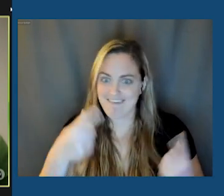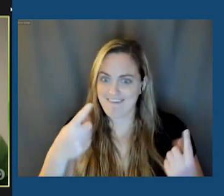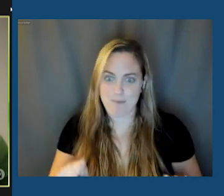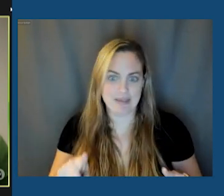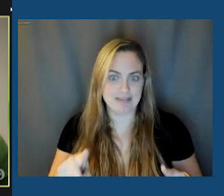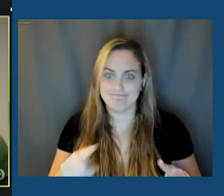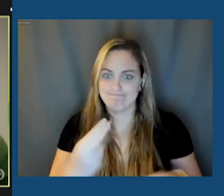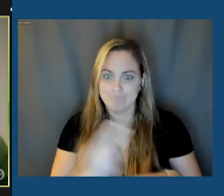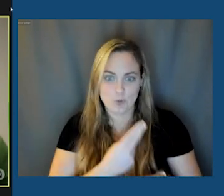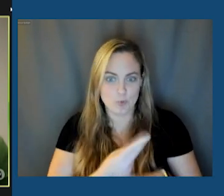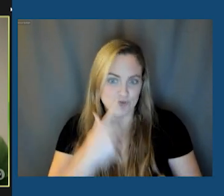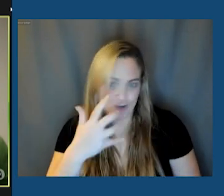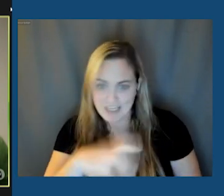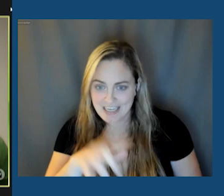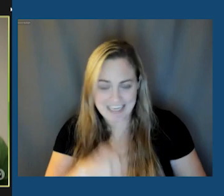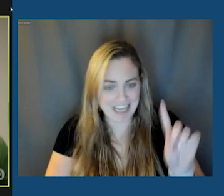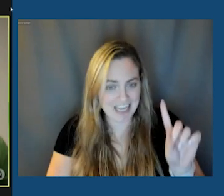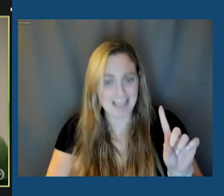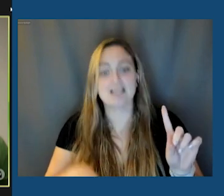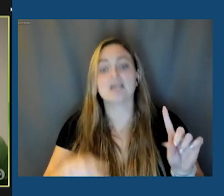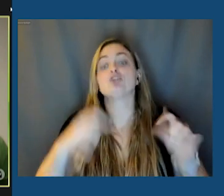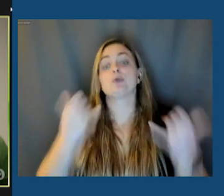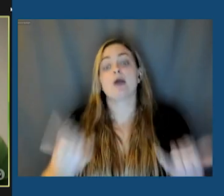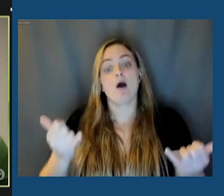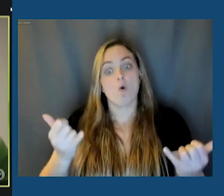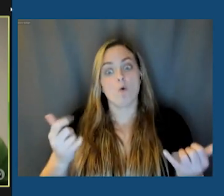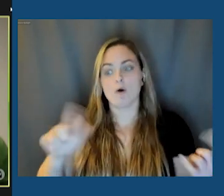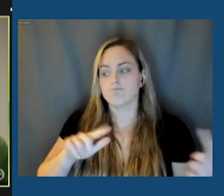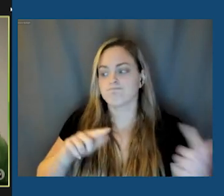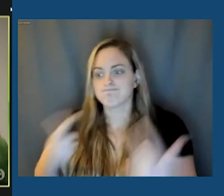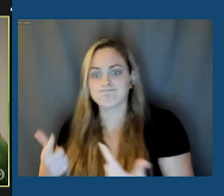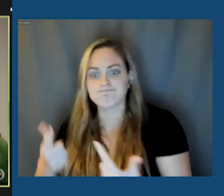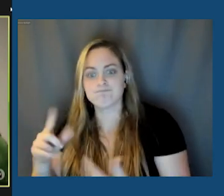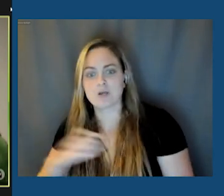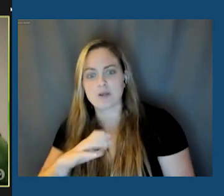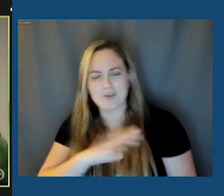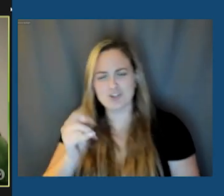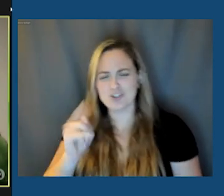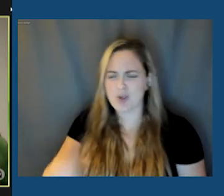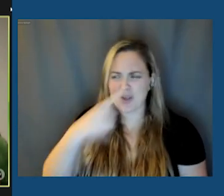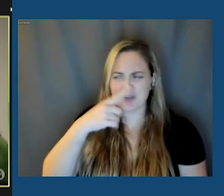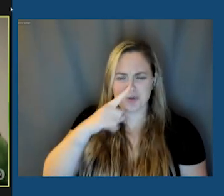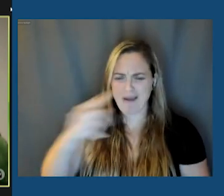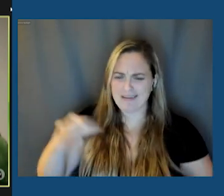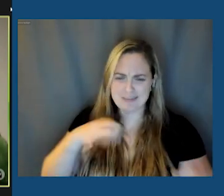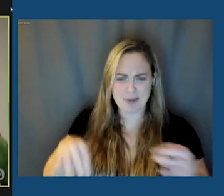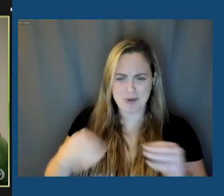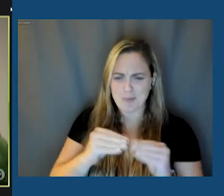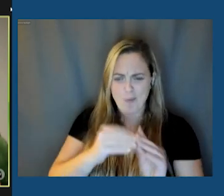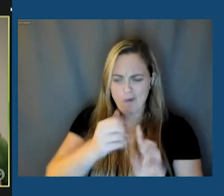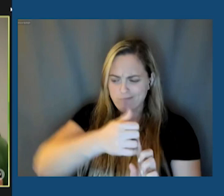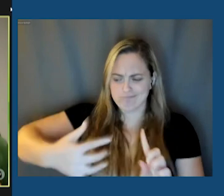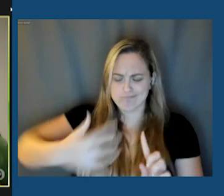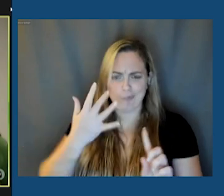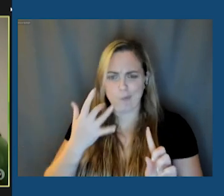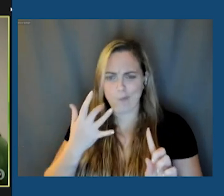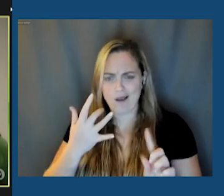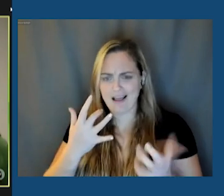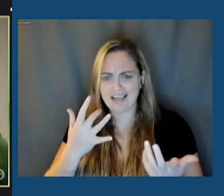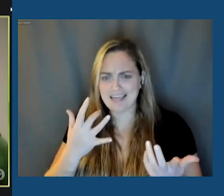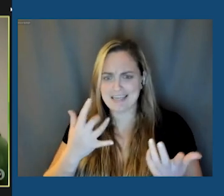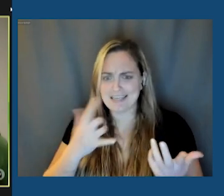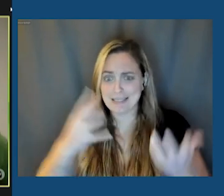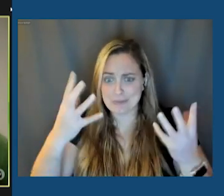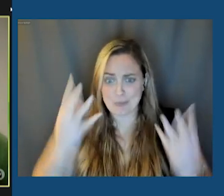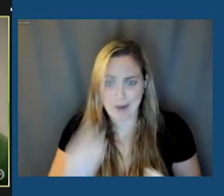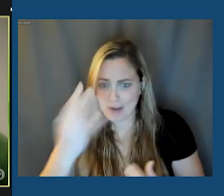for heat. And with that, I'm going to turn over to Commissioner Sagos. And will you tell us more about why it is so wet out